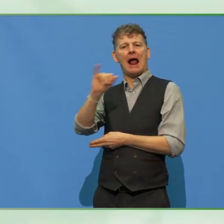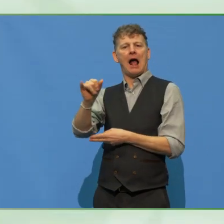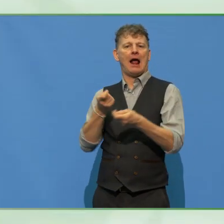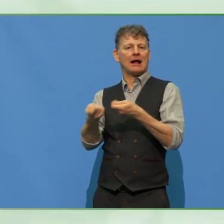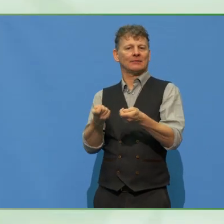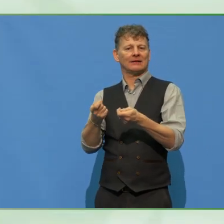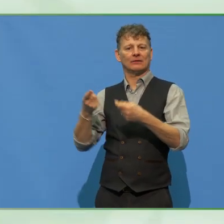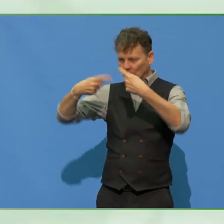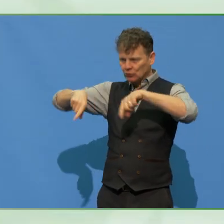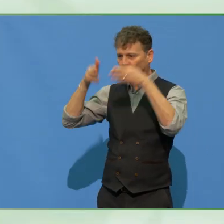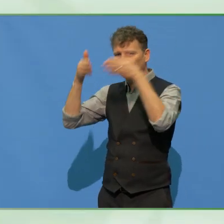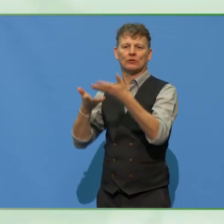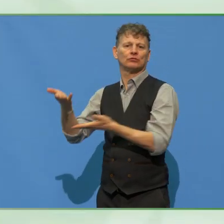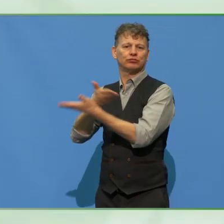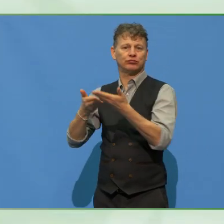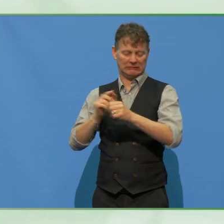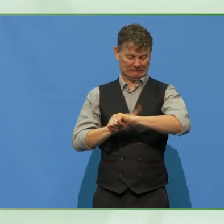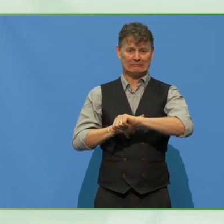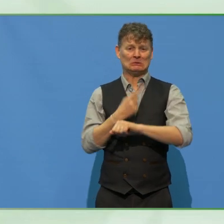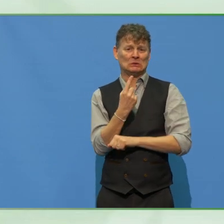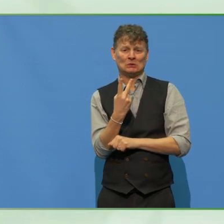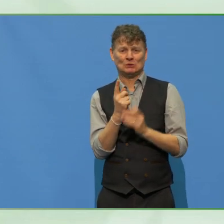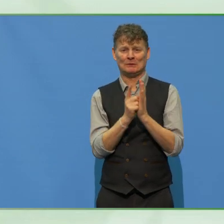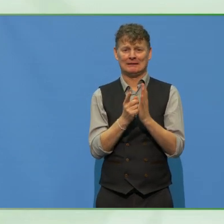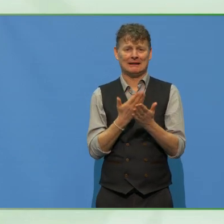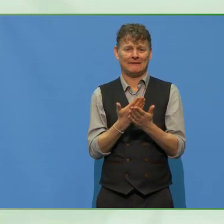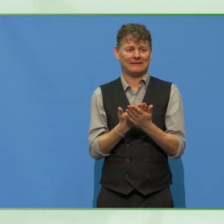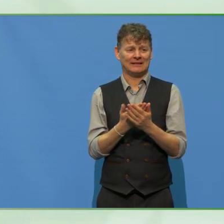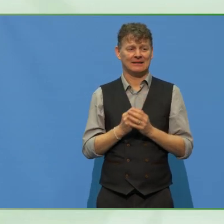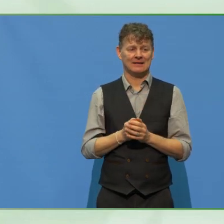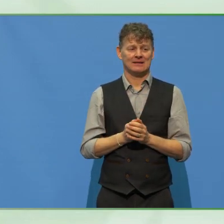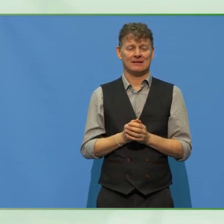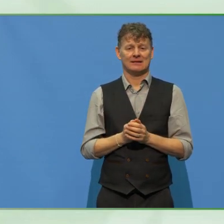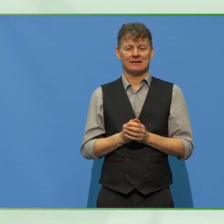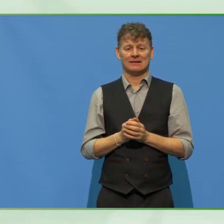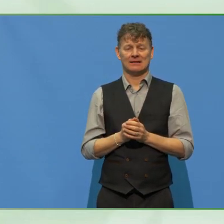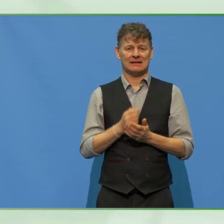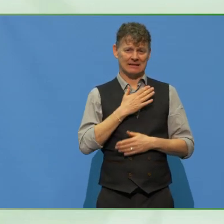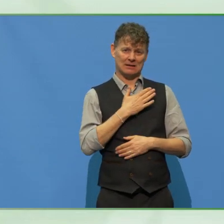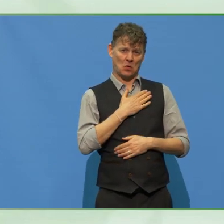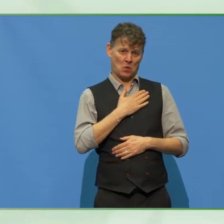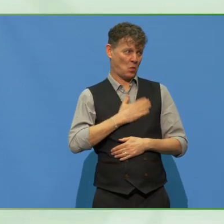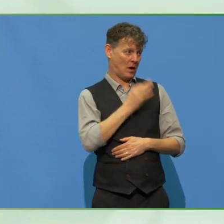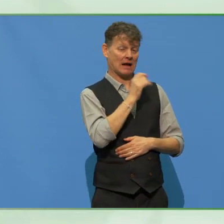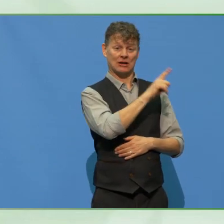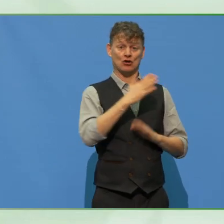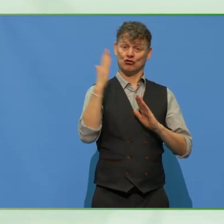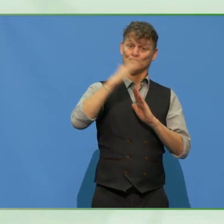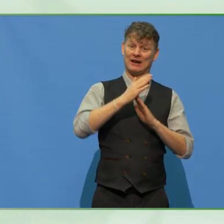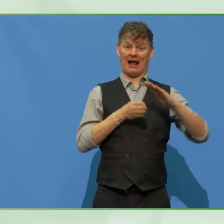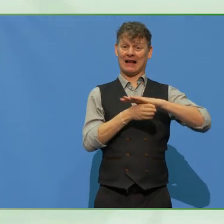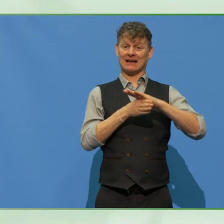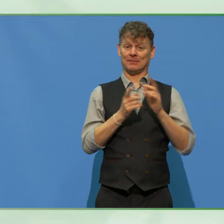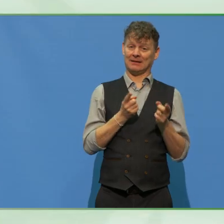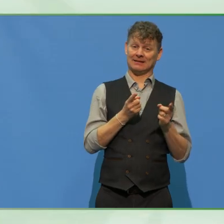valuable. We have just a couple of minutes left. So I want to ask you about the migration from Chief Accessibility Officer to